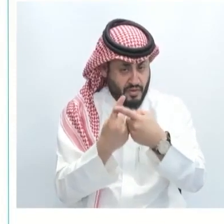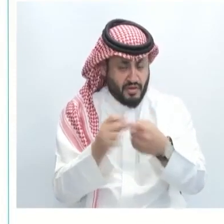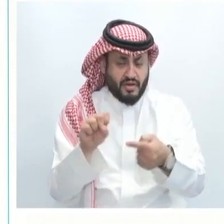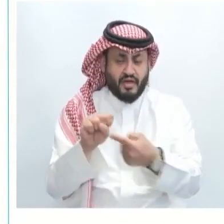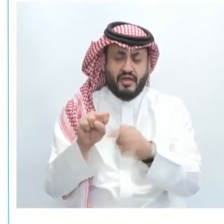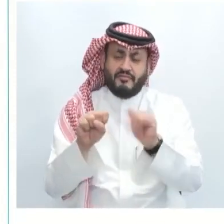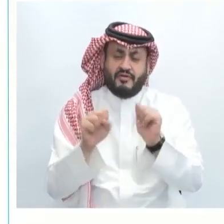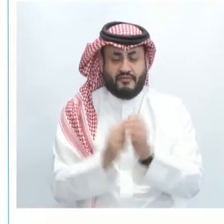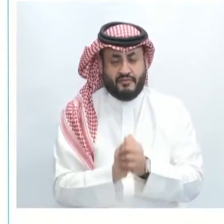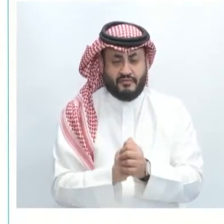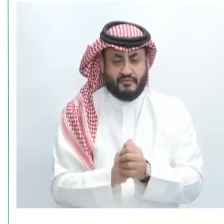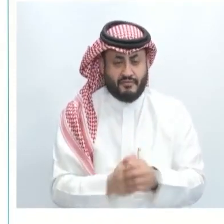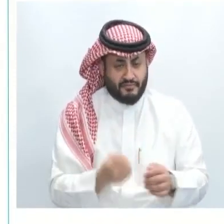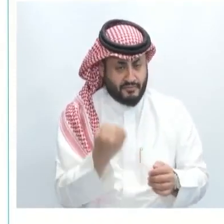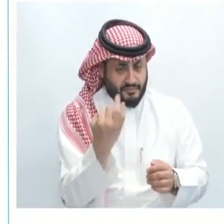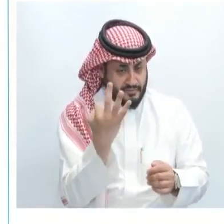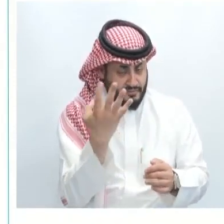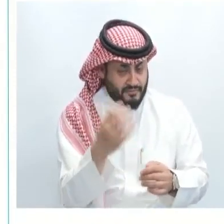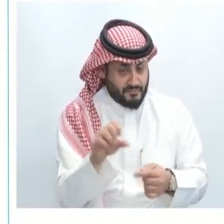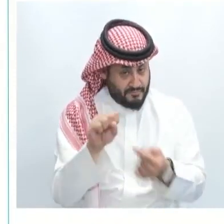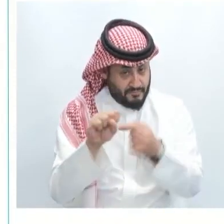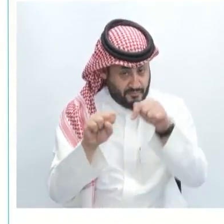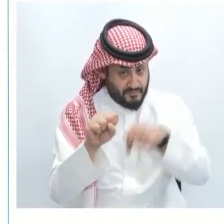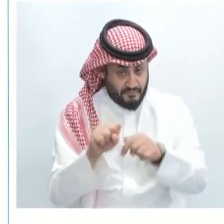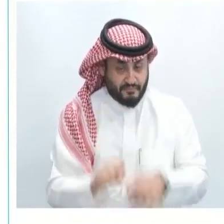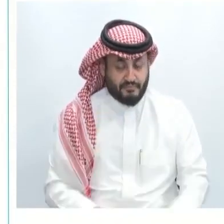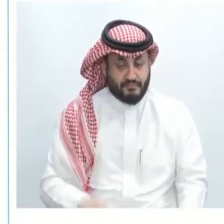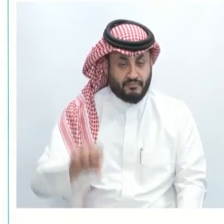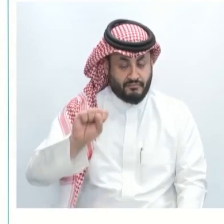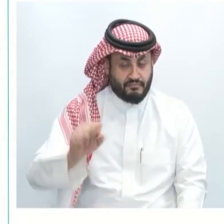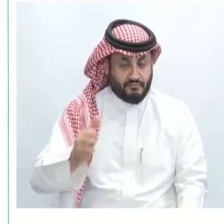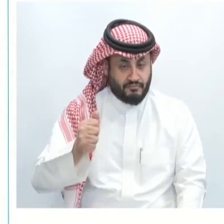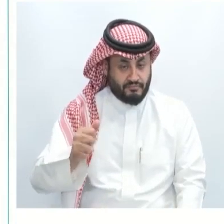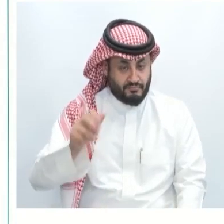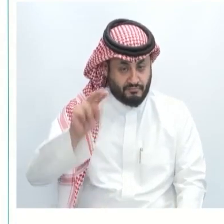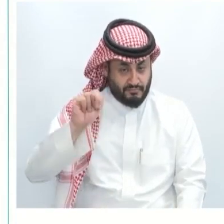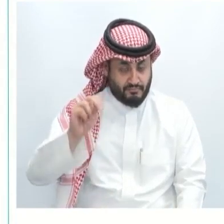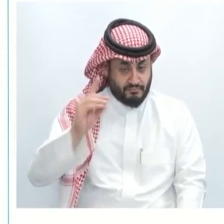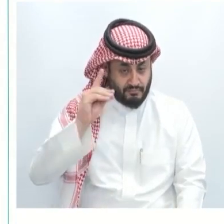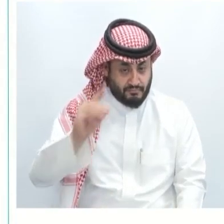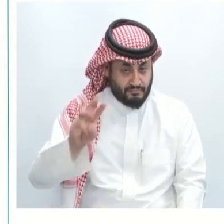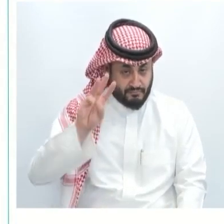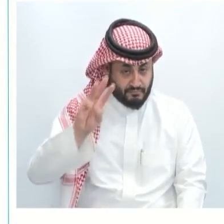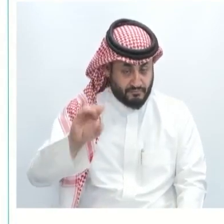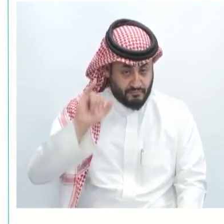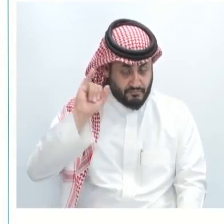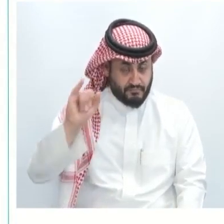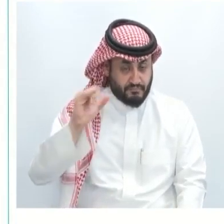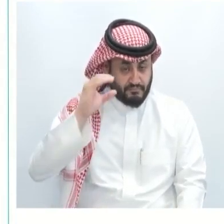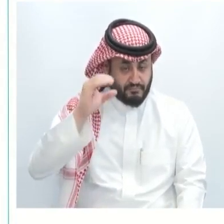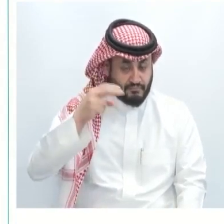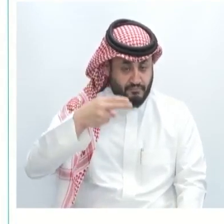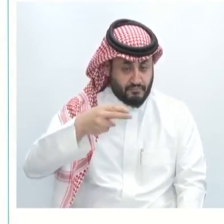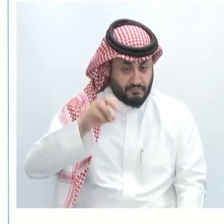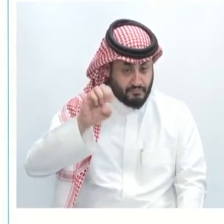a sandwich. One is a sandwich. And when we have three, we would